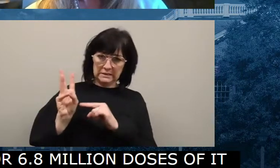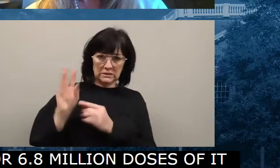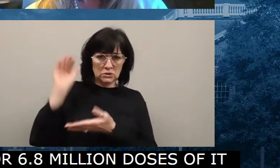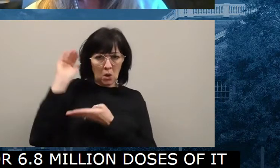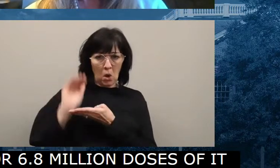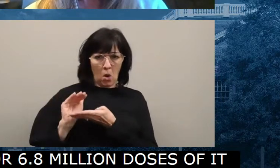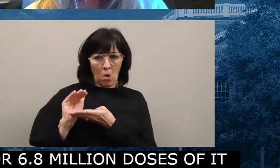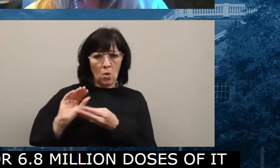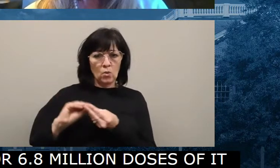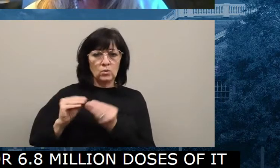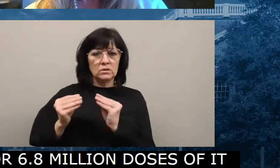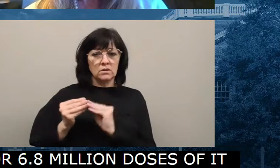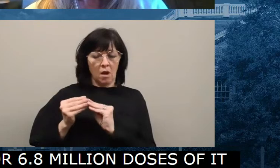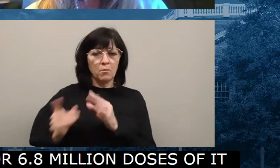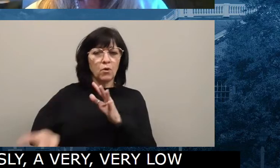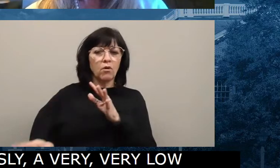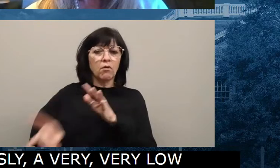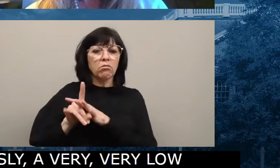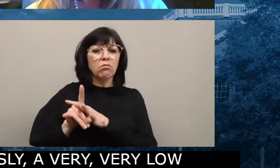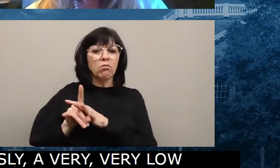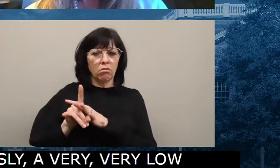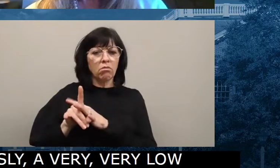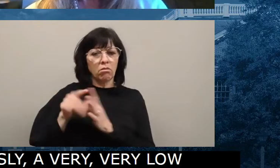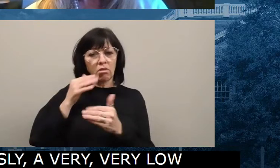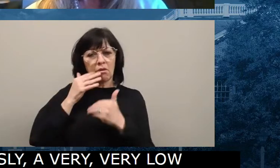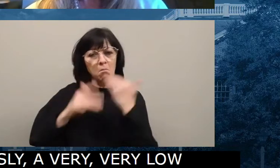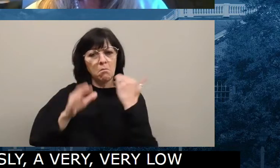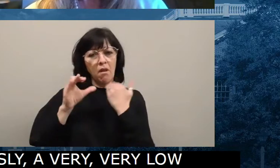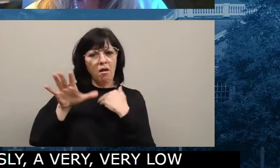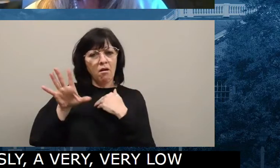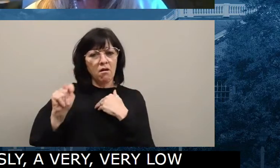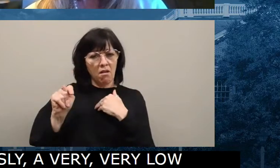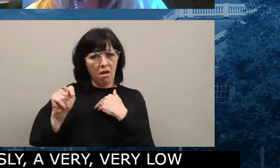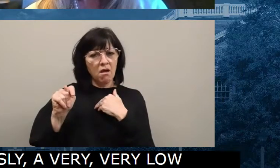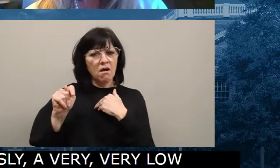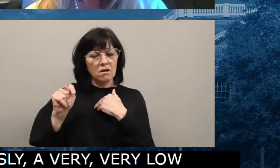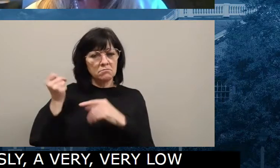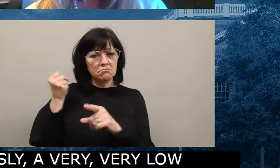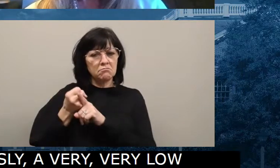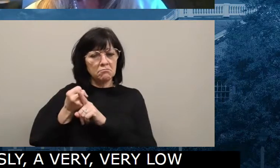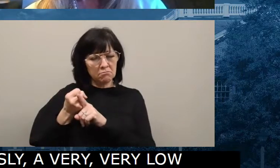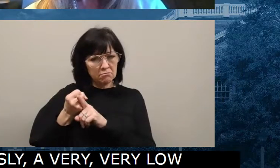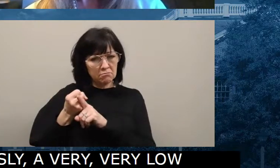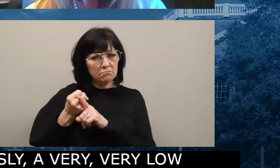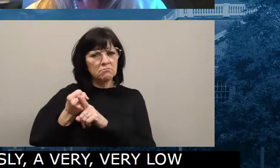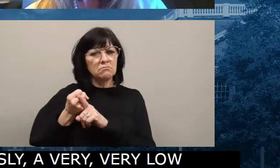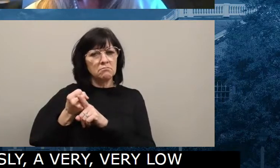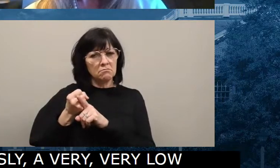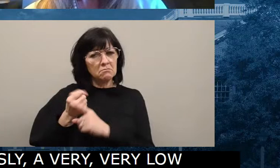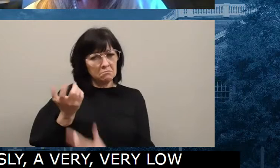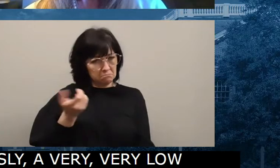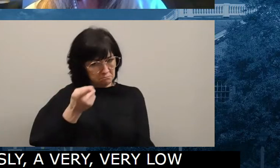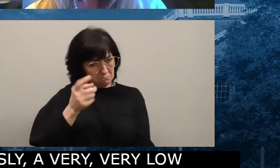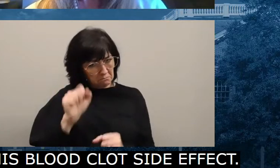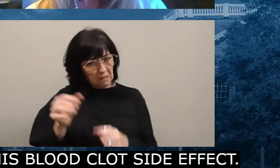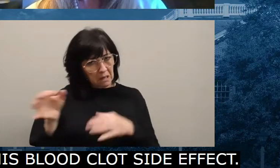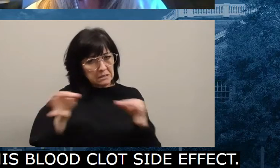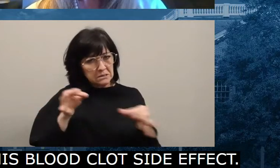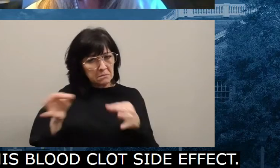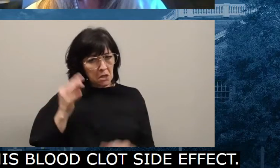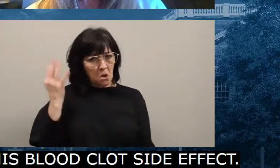effect. Can you explain why this is so significant that it would lead to a shutdown of all of